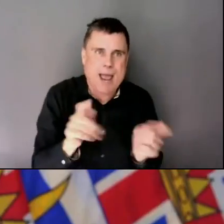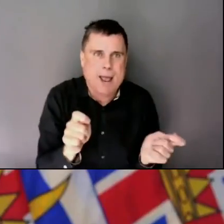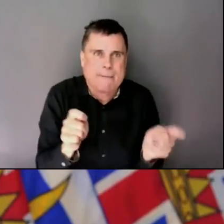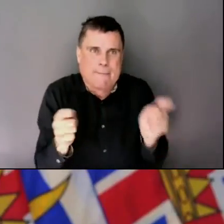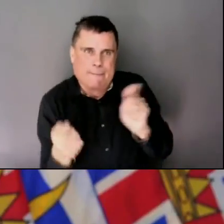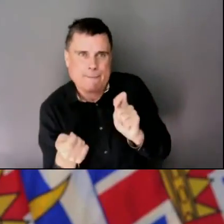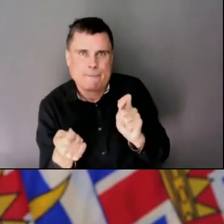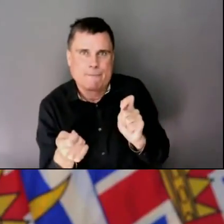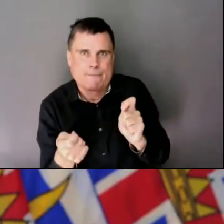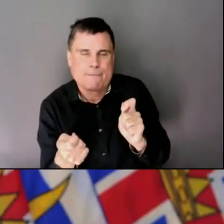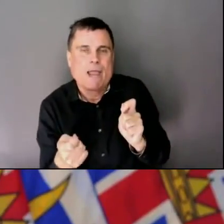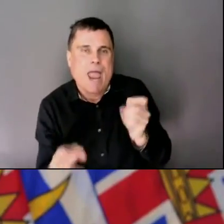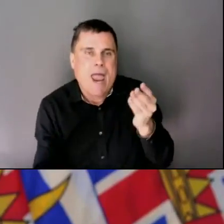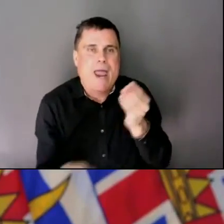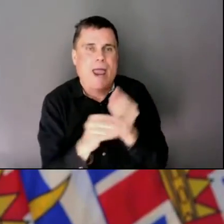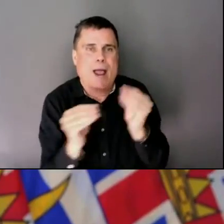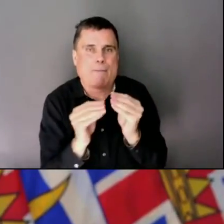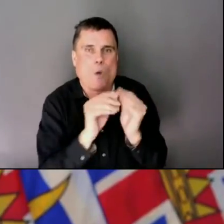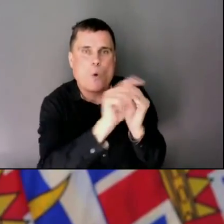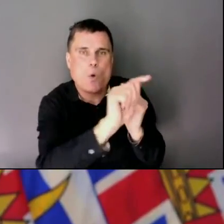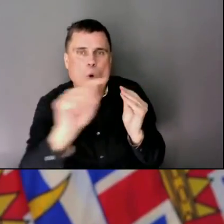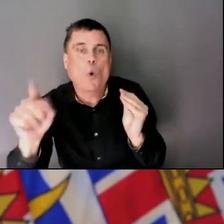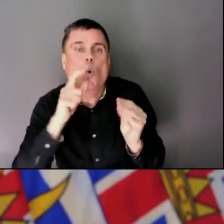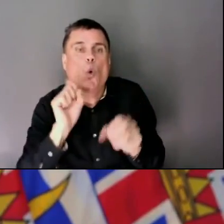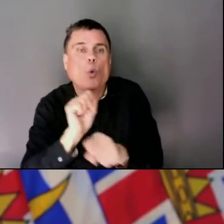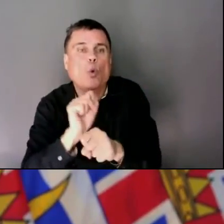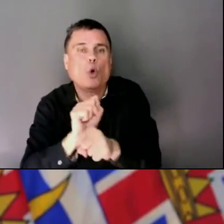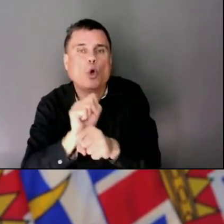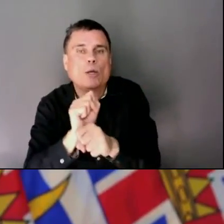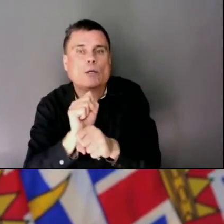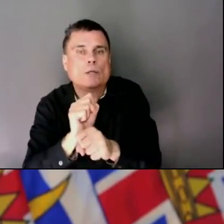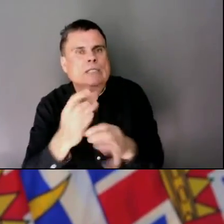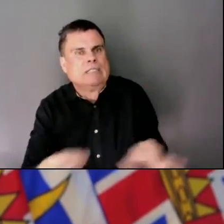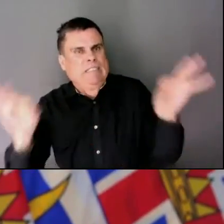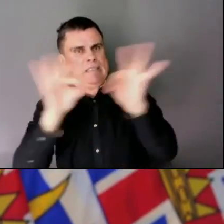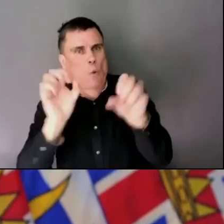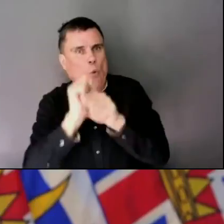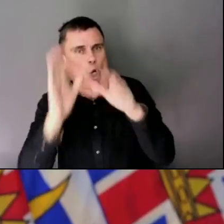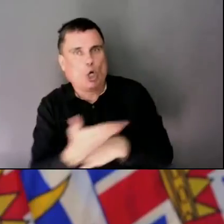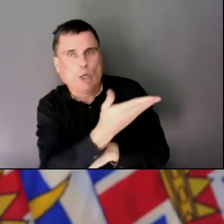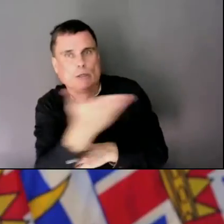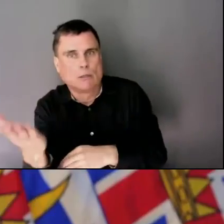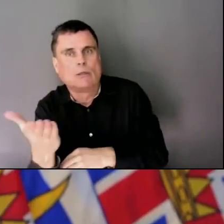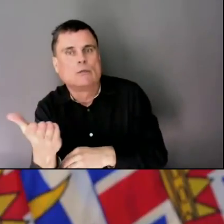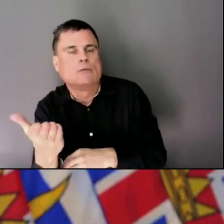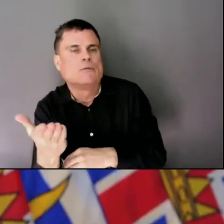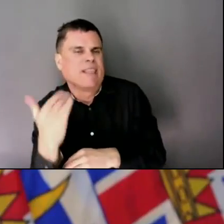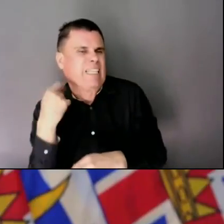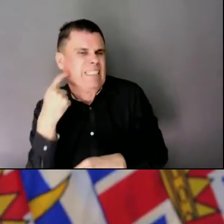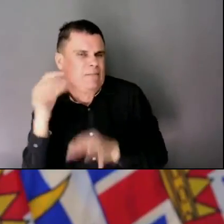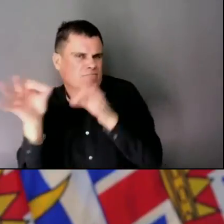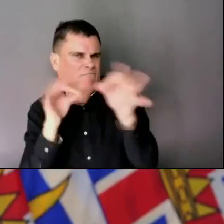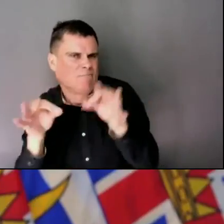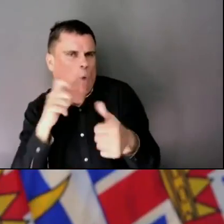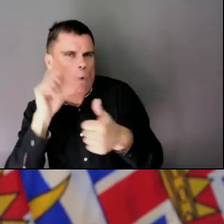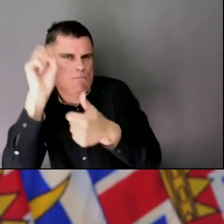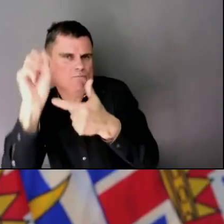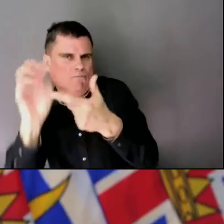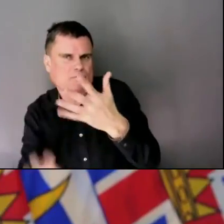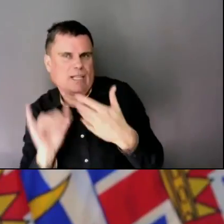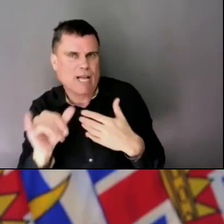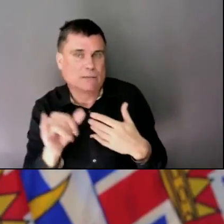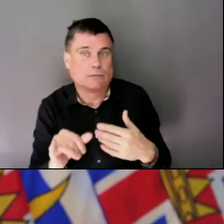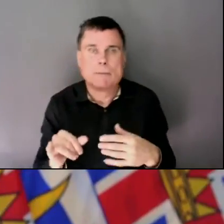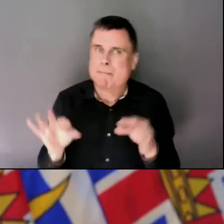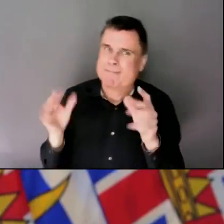for occupations and essential workers, as we've described. So we are hopeful that that will happen, but we cannot plan